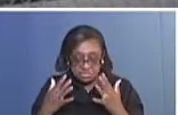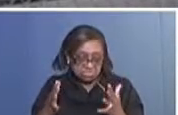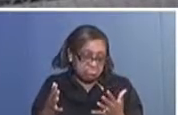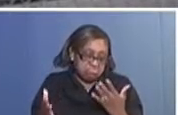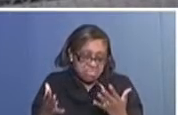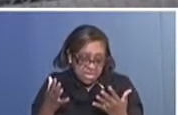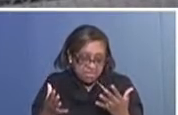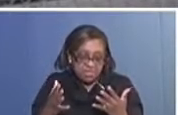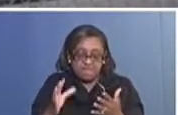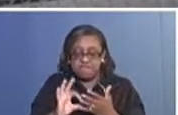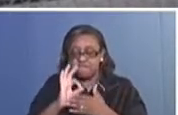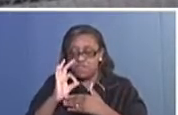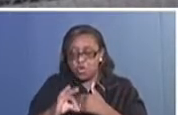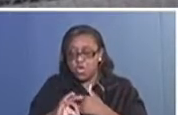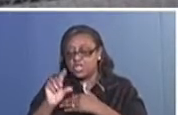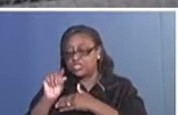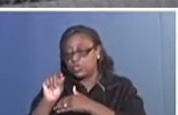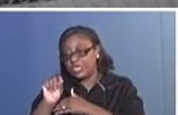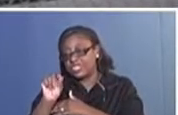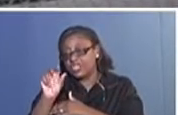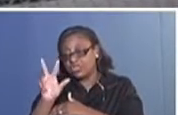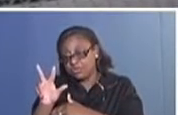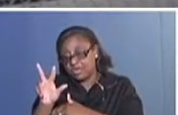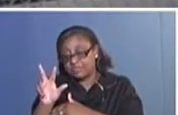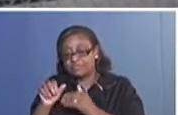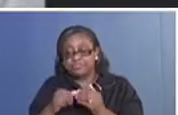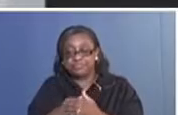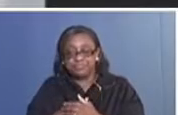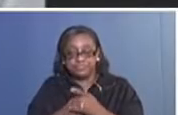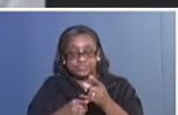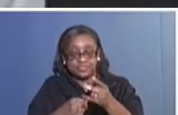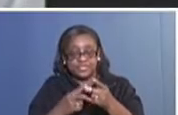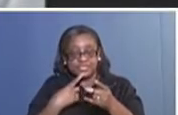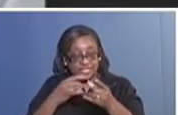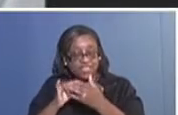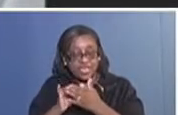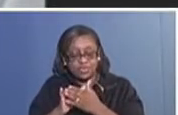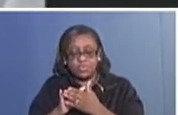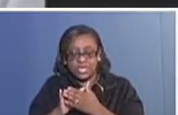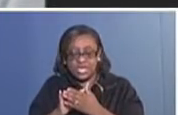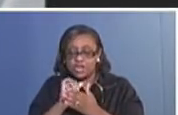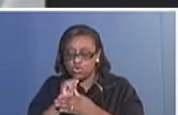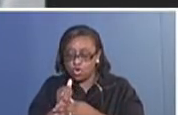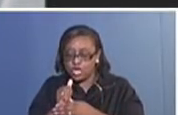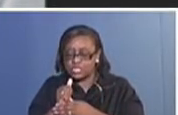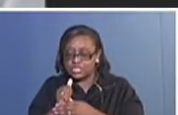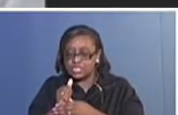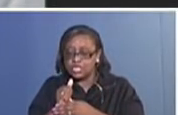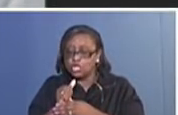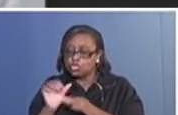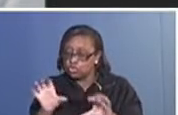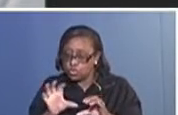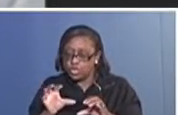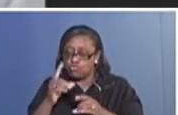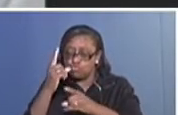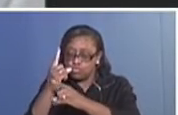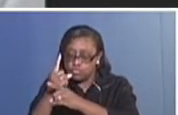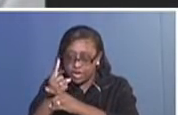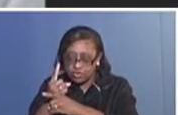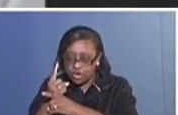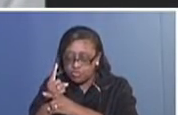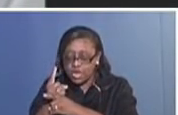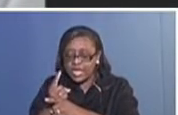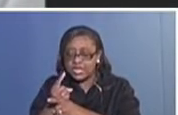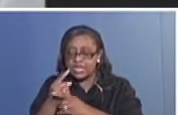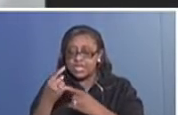latest, fall 2023. Yeah, we are running a little bit behind schedule. The contract was due to complete in